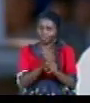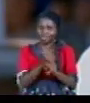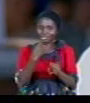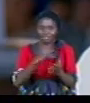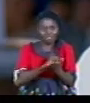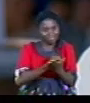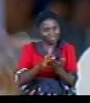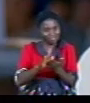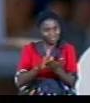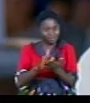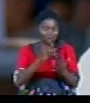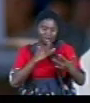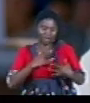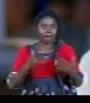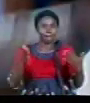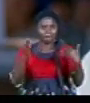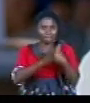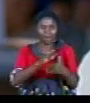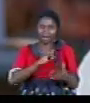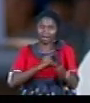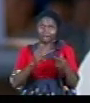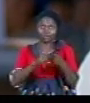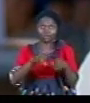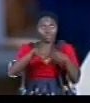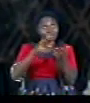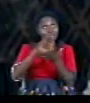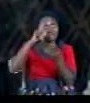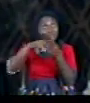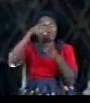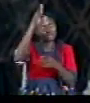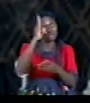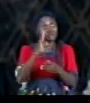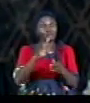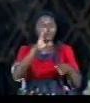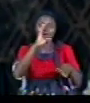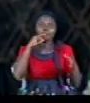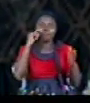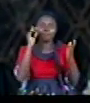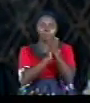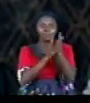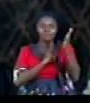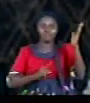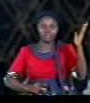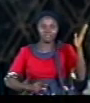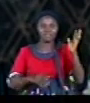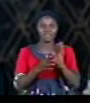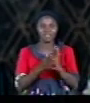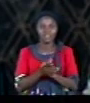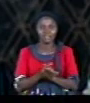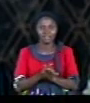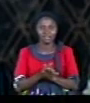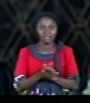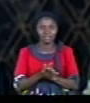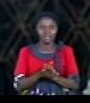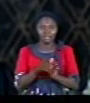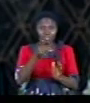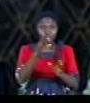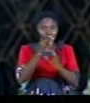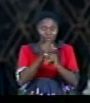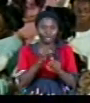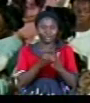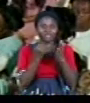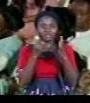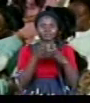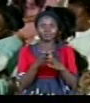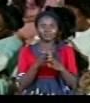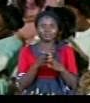moment, to give the glory to God. Church, praise the Lord. You got it. You got it. The next